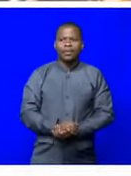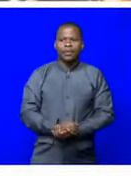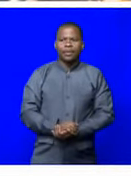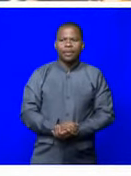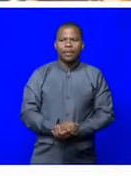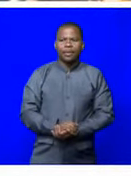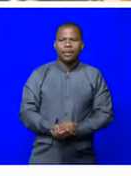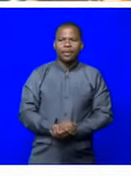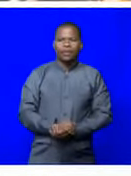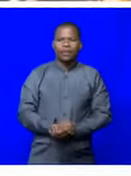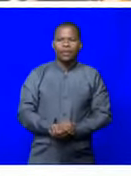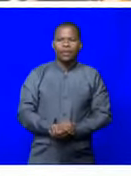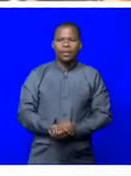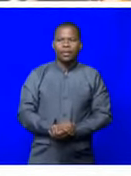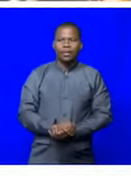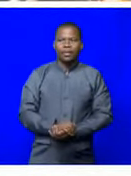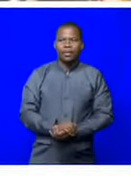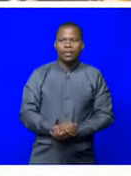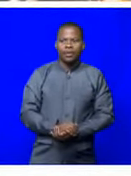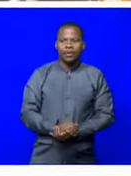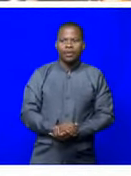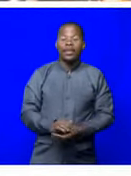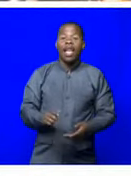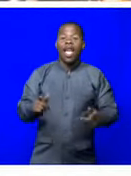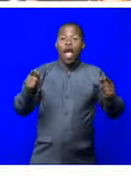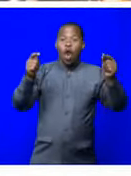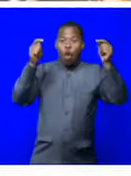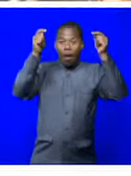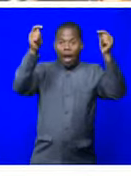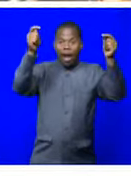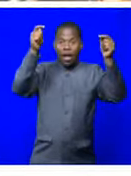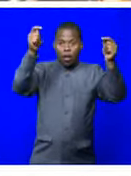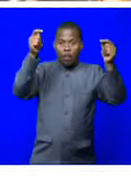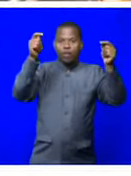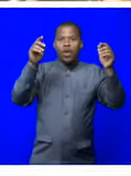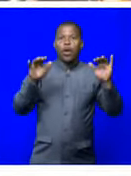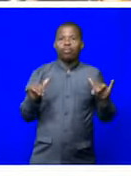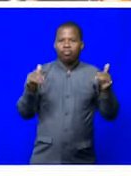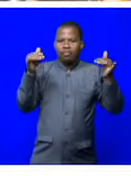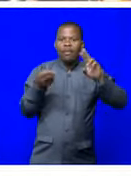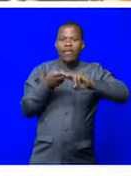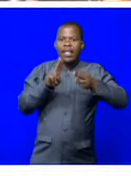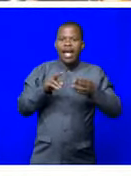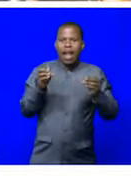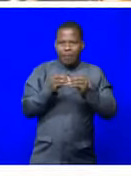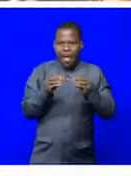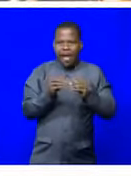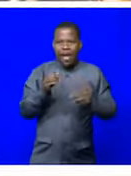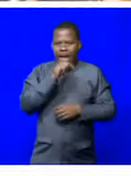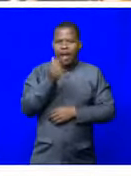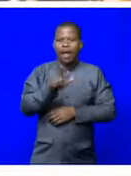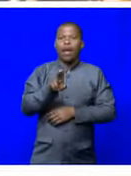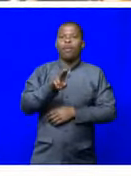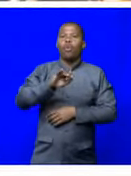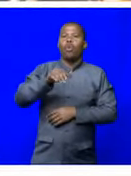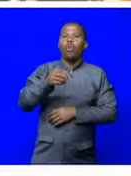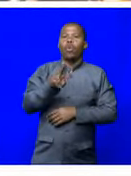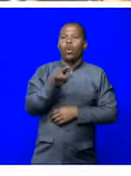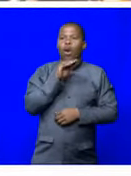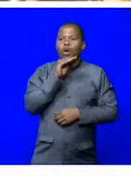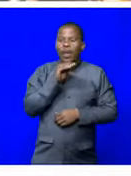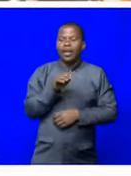So ufike emaphethelweni umkhankaso wendvulela Luju Festival Campaign letawuba mhlathi